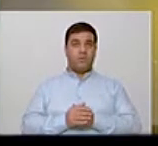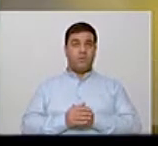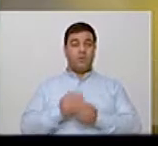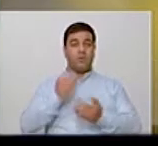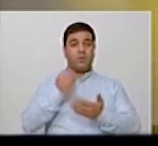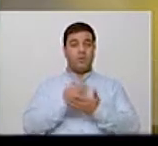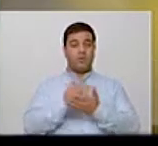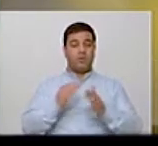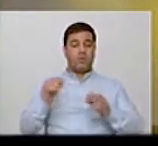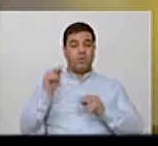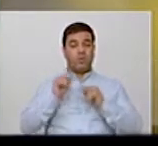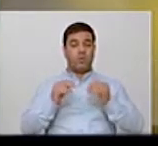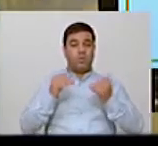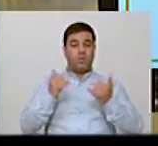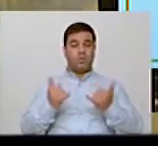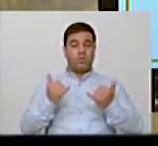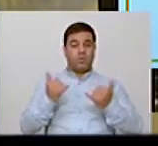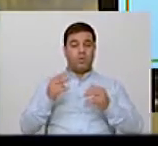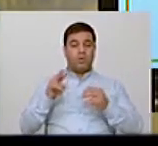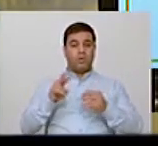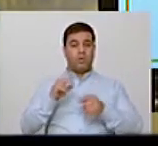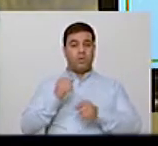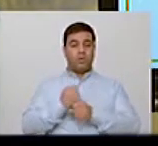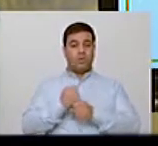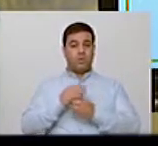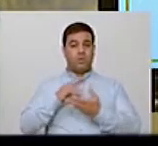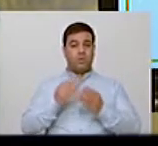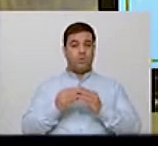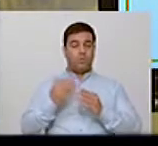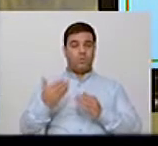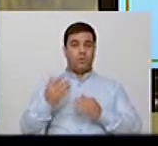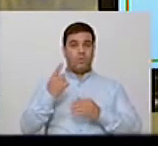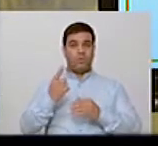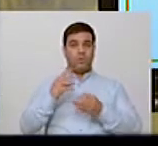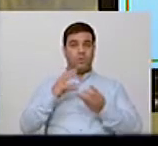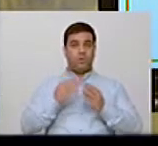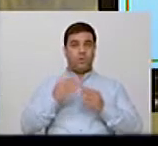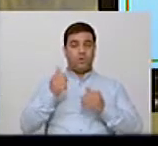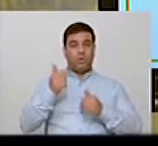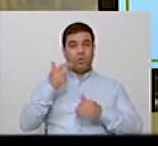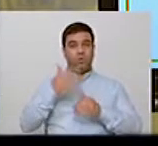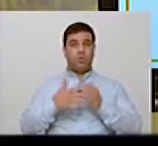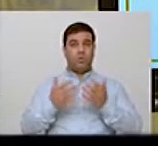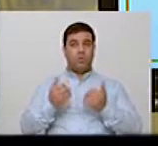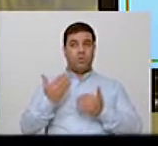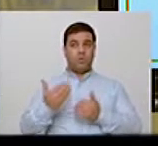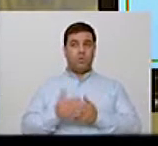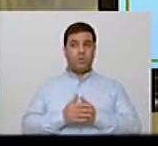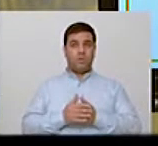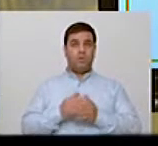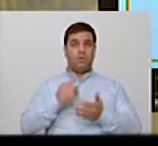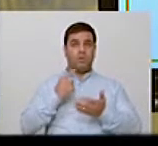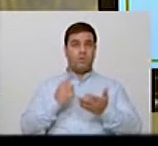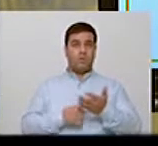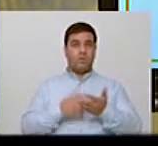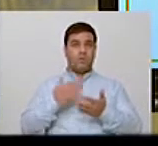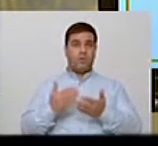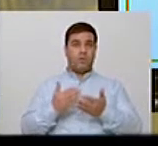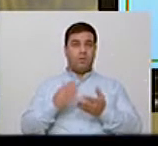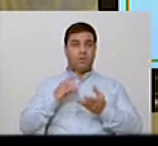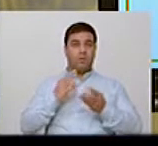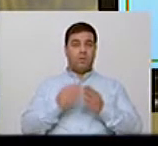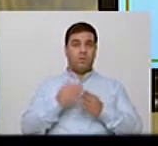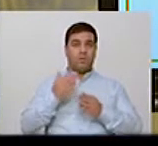Aziz o'quvchilar, endi bugungi laboratoriya darsimizni bir mustahkamlab olsak. Savol.